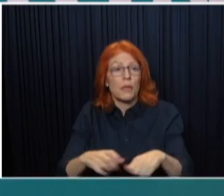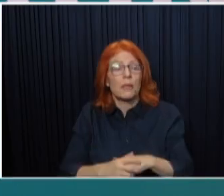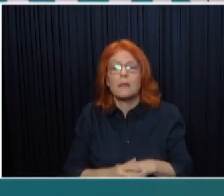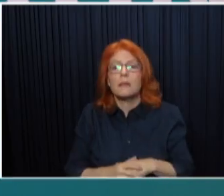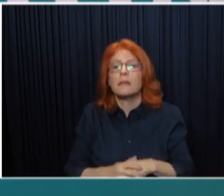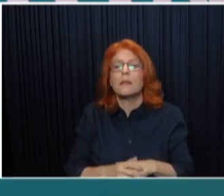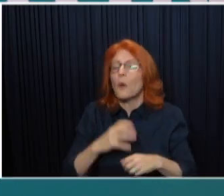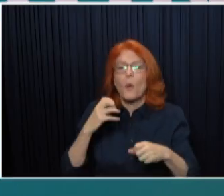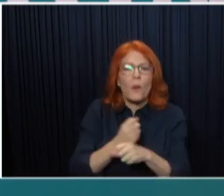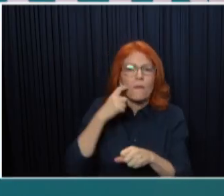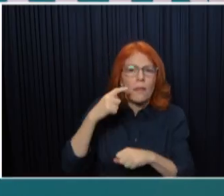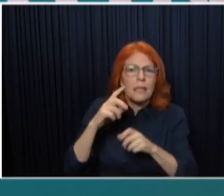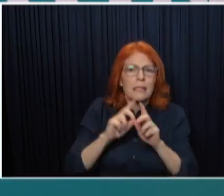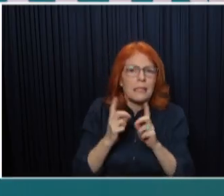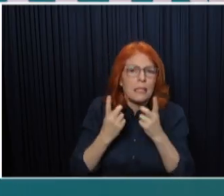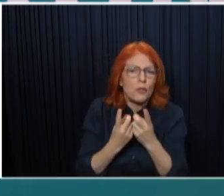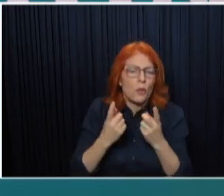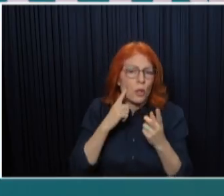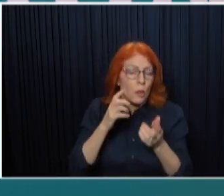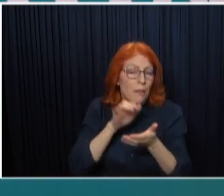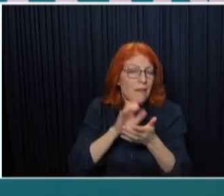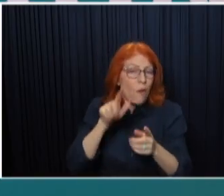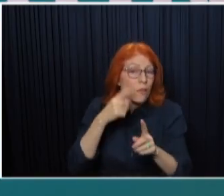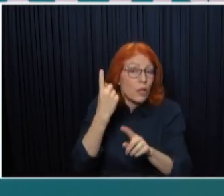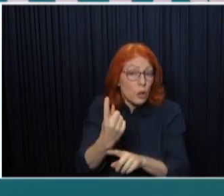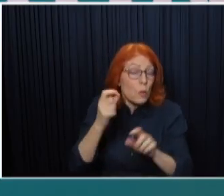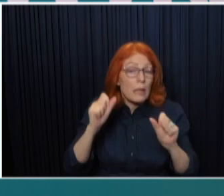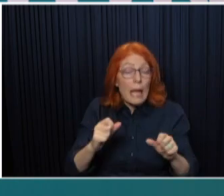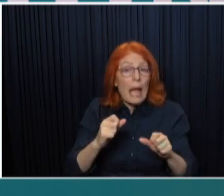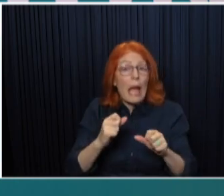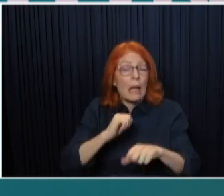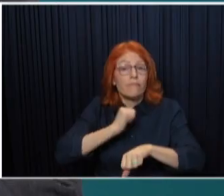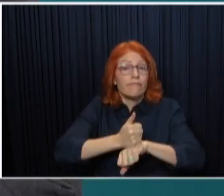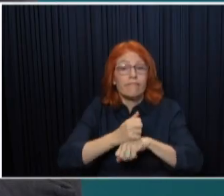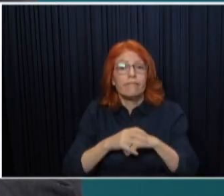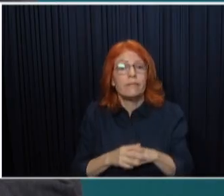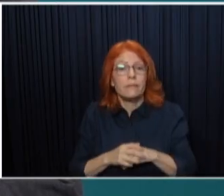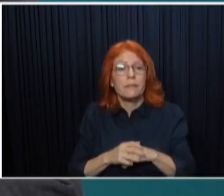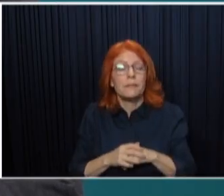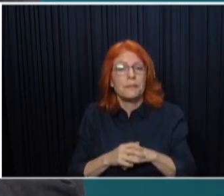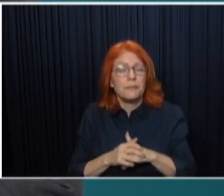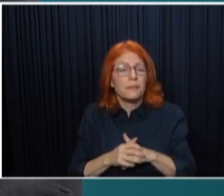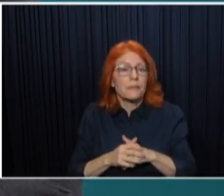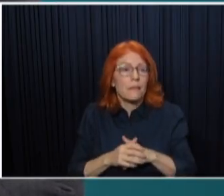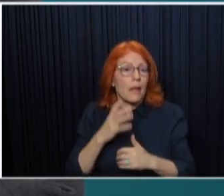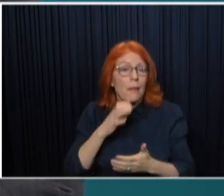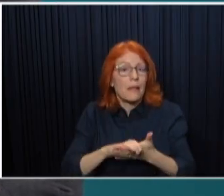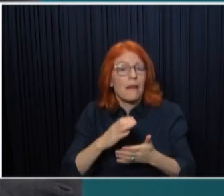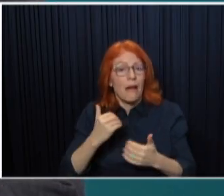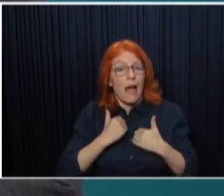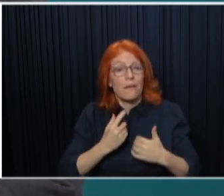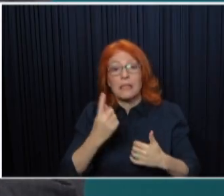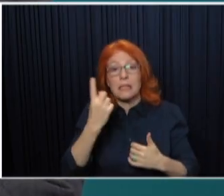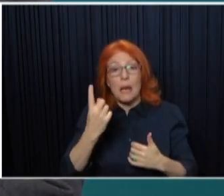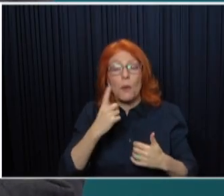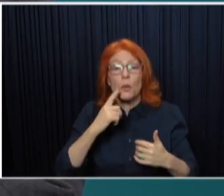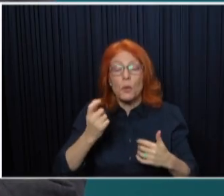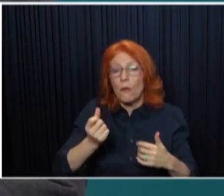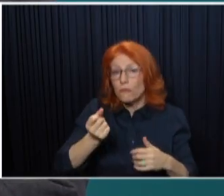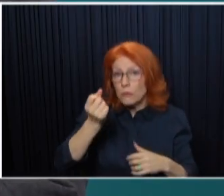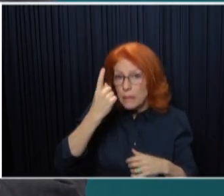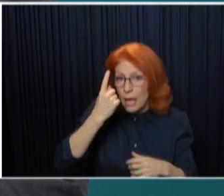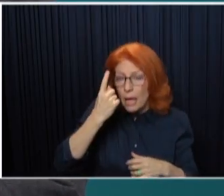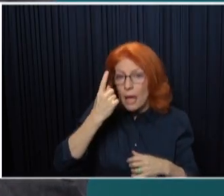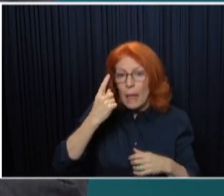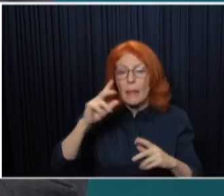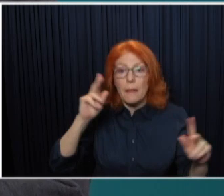is a win for this district that you believe only you can secure? I think having somebody that understands